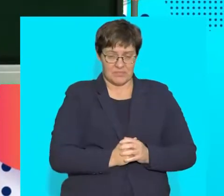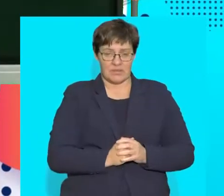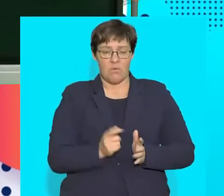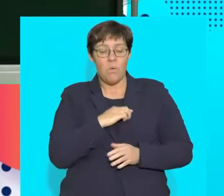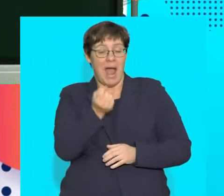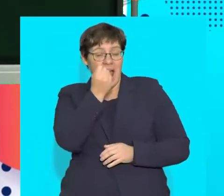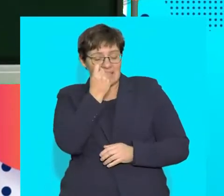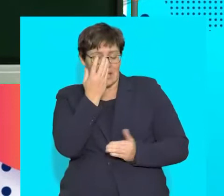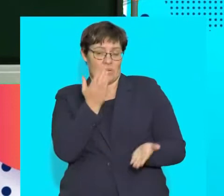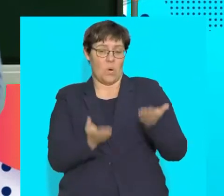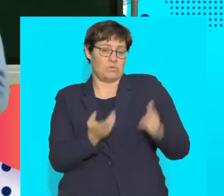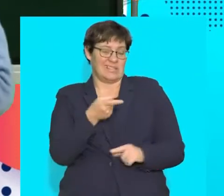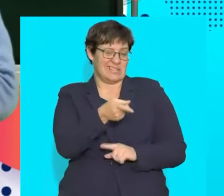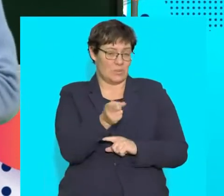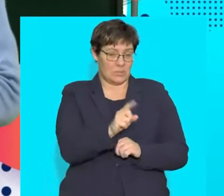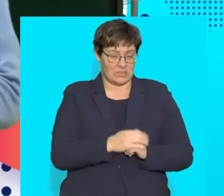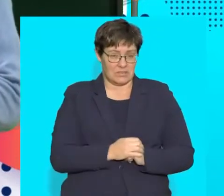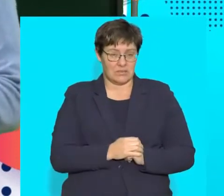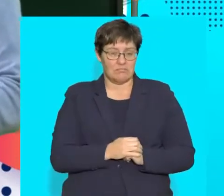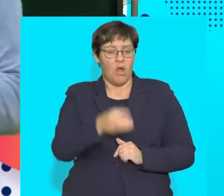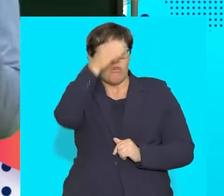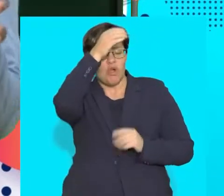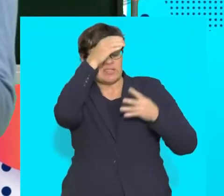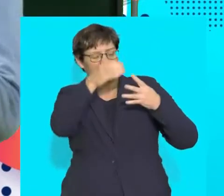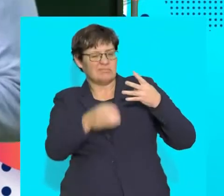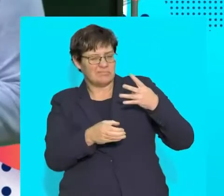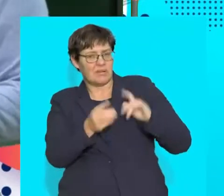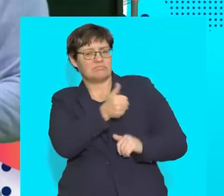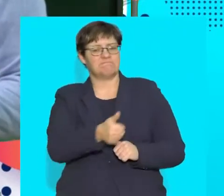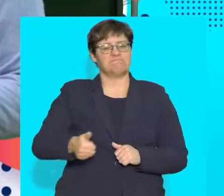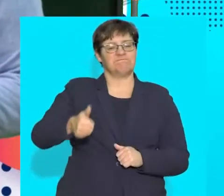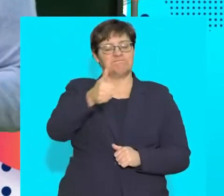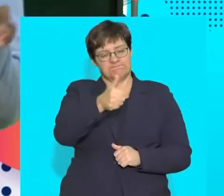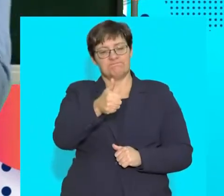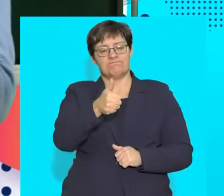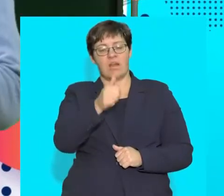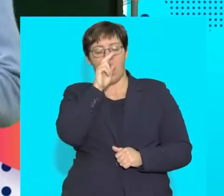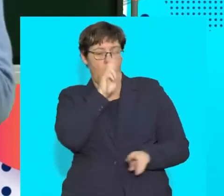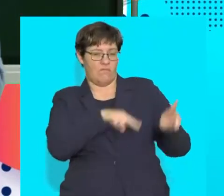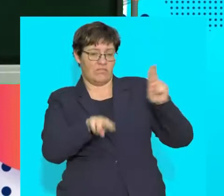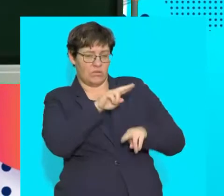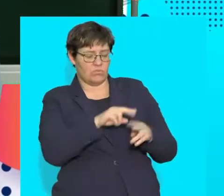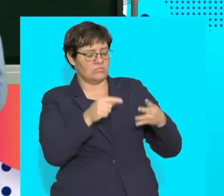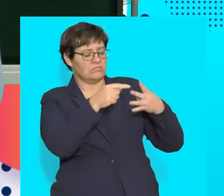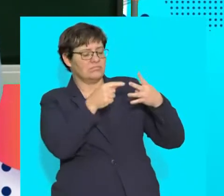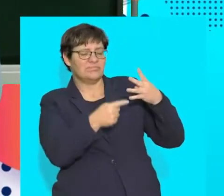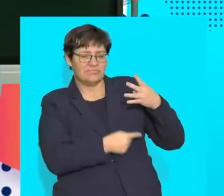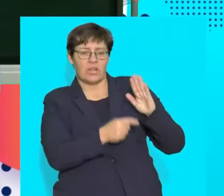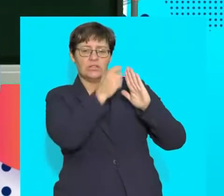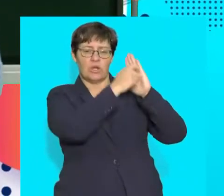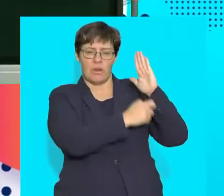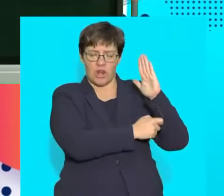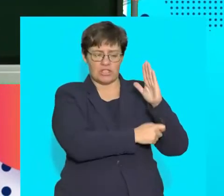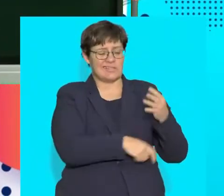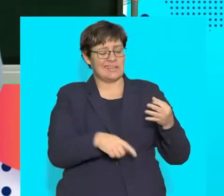is. So let's have an overview of the main concepts. Let's unpack some terminology, and then we will look at those important organs that